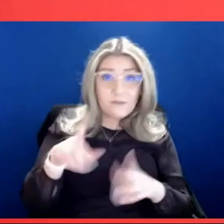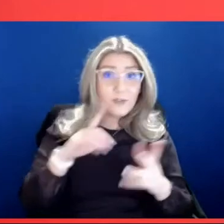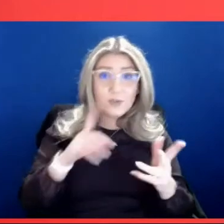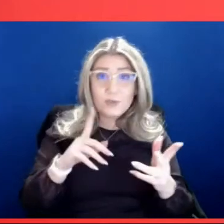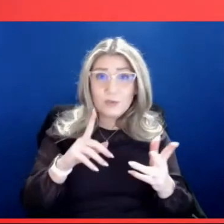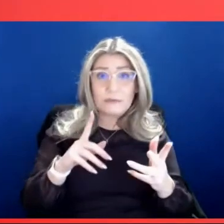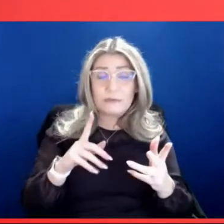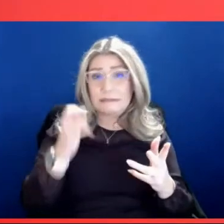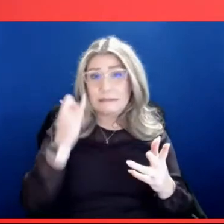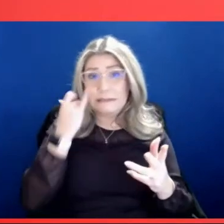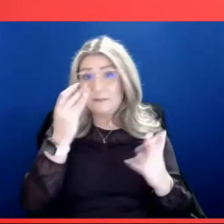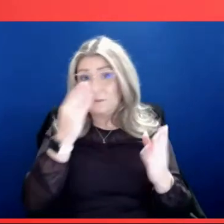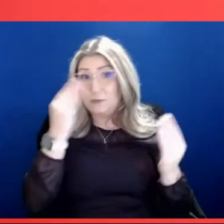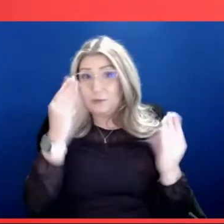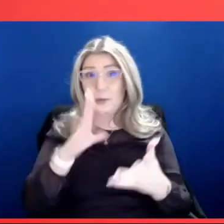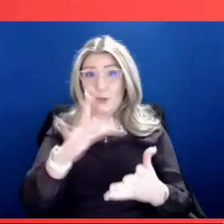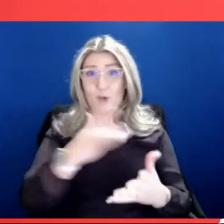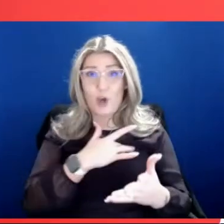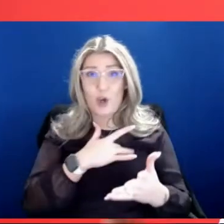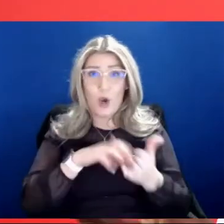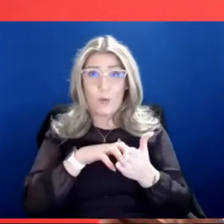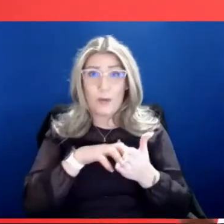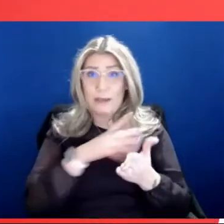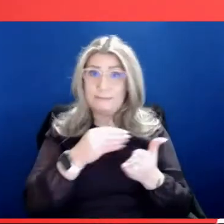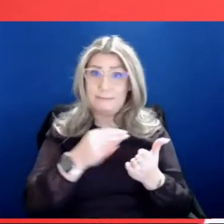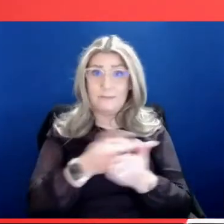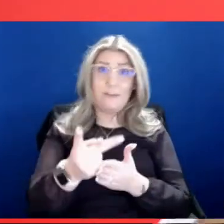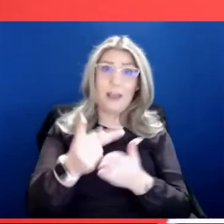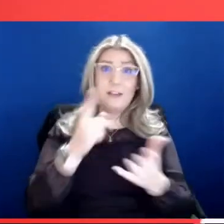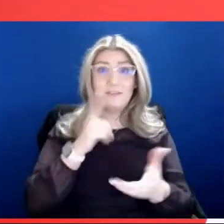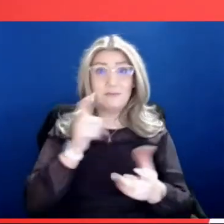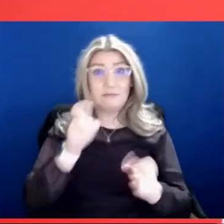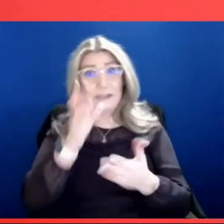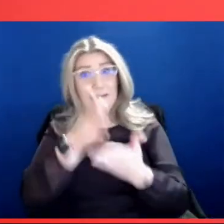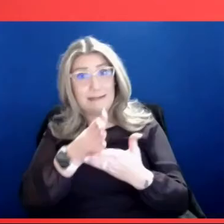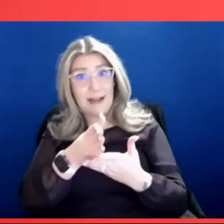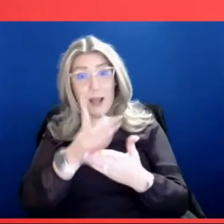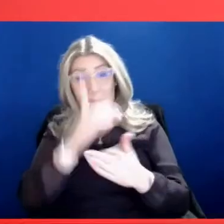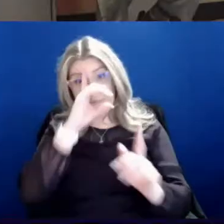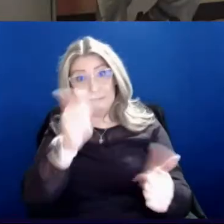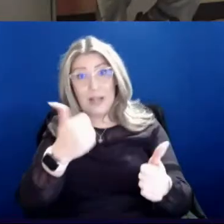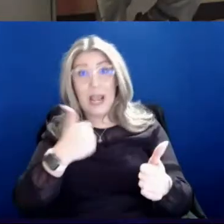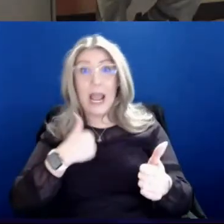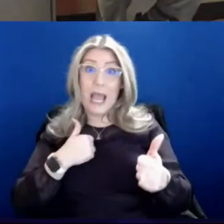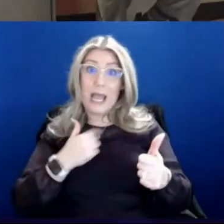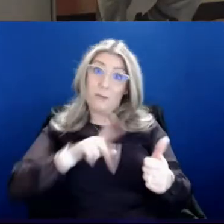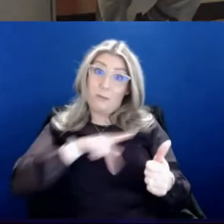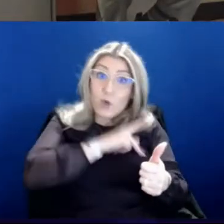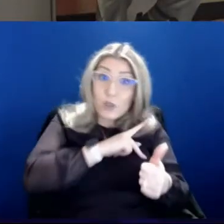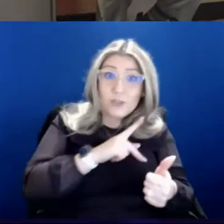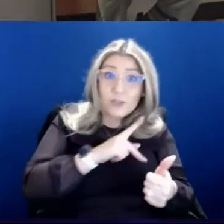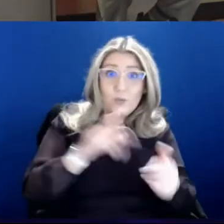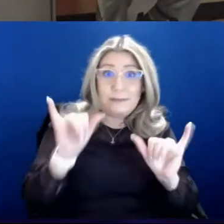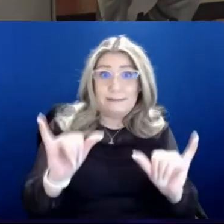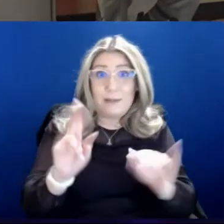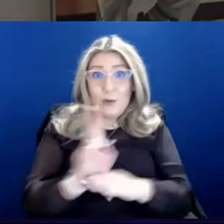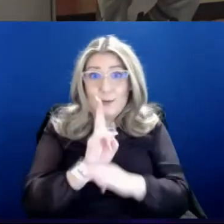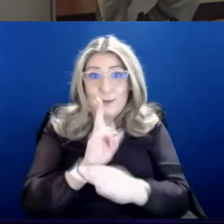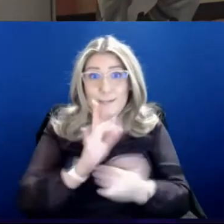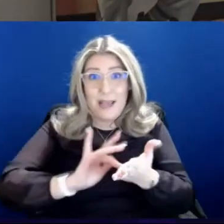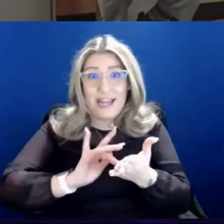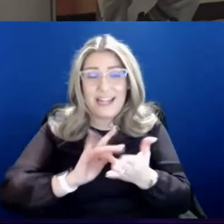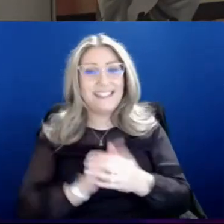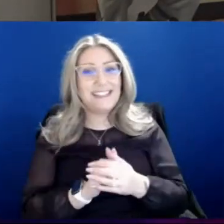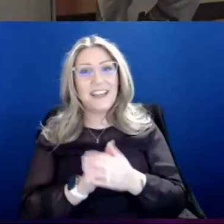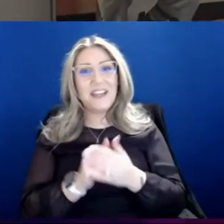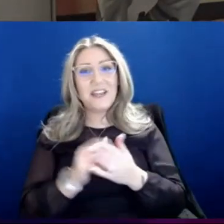heart weakens and you go into heart failure, you can stop it. It's up to you, but I'd stay on it. Right, that's honest. Yeah. Marie has a question